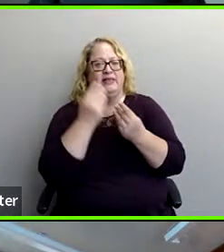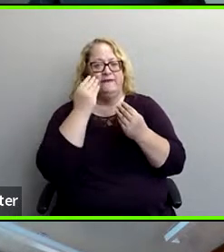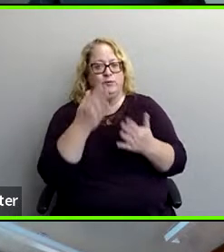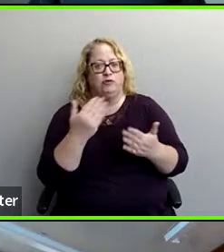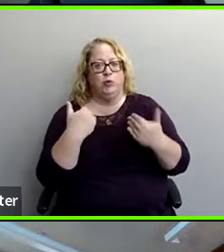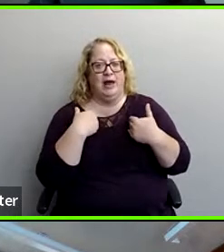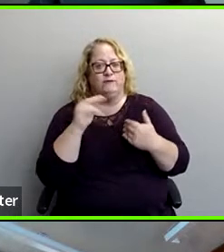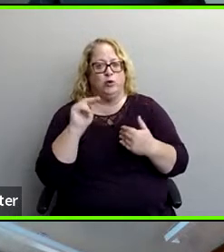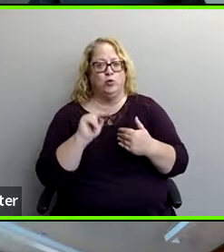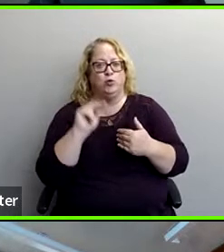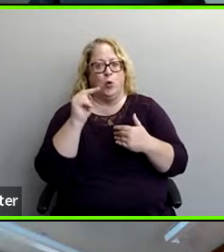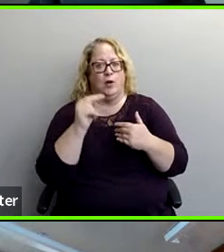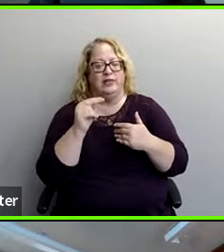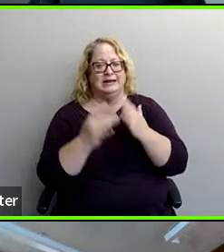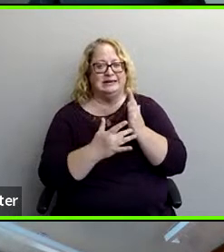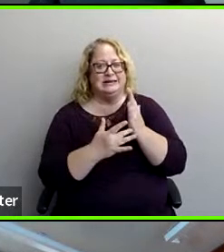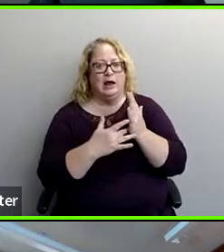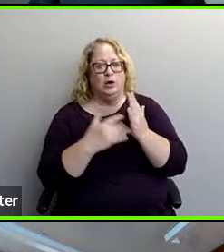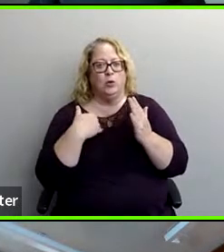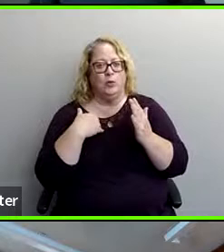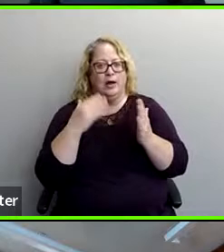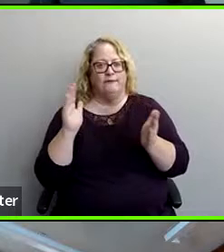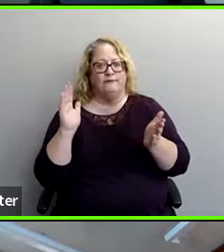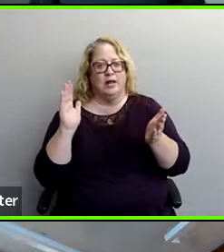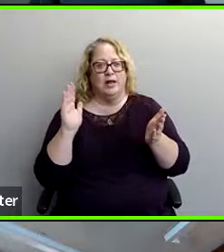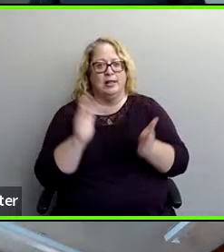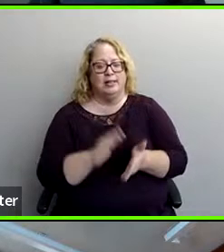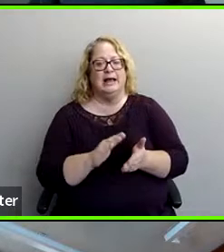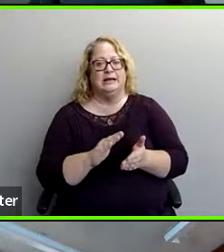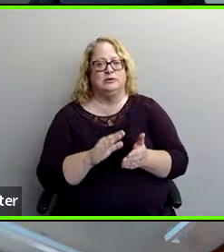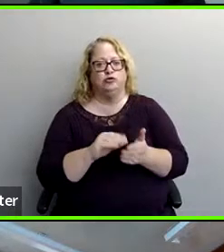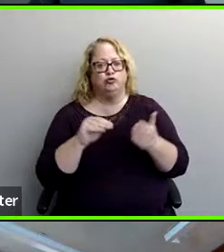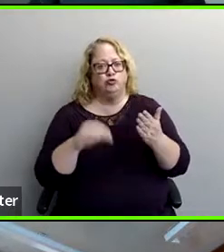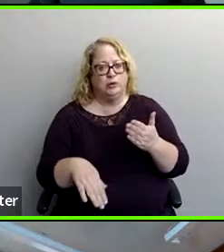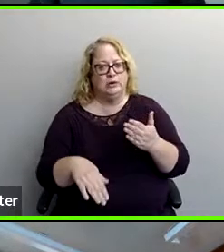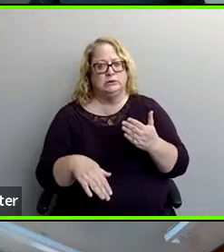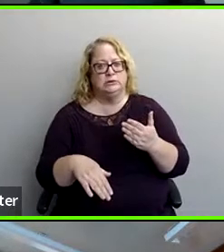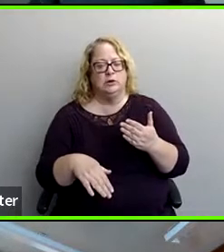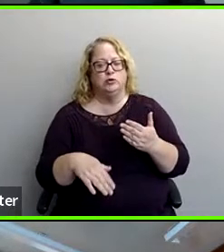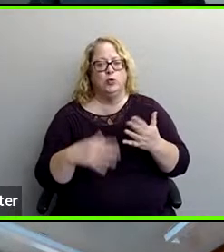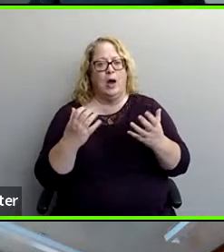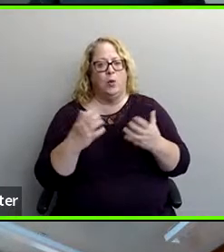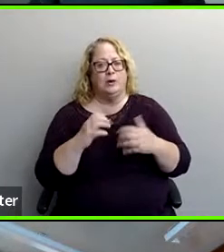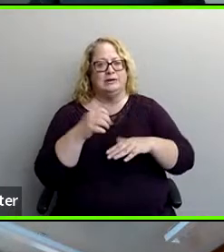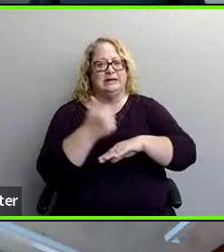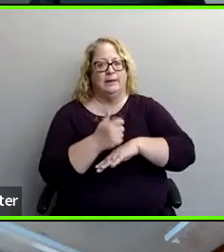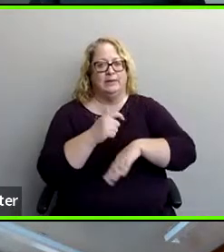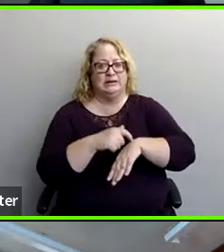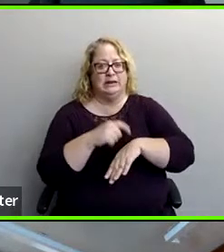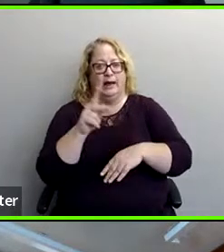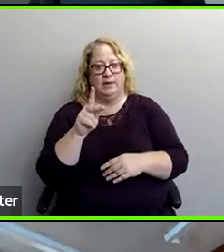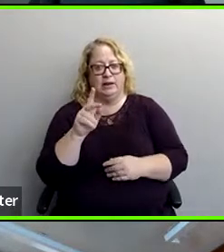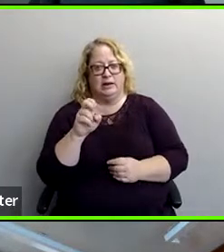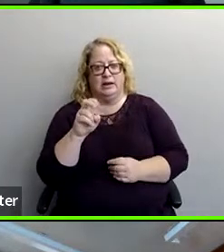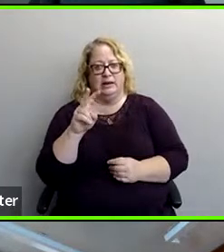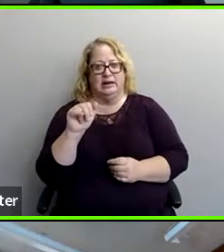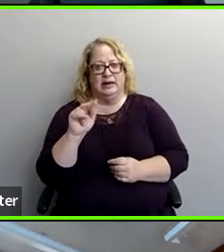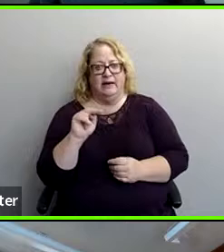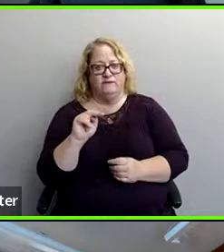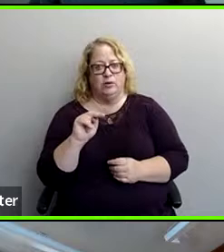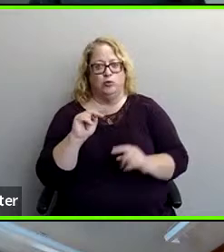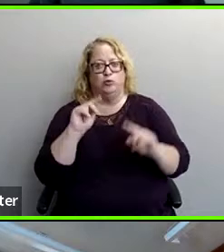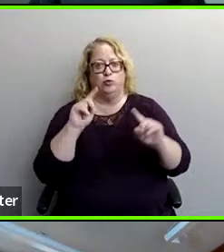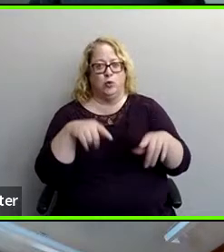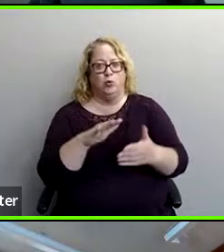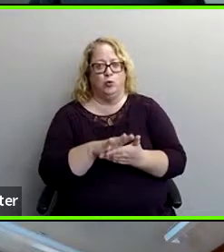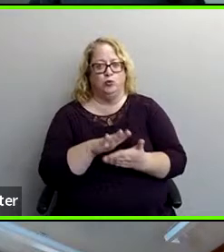County Tech, we're down on students participating from various districts. So I'd like to set up a time, Kevin, to be able to come